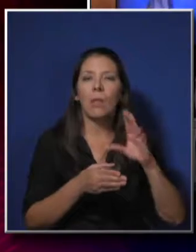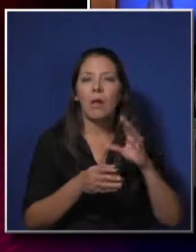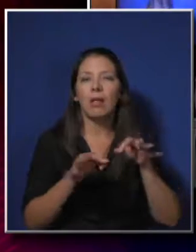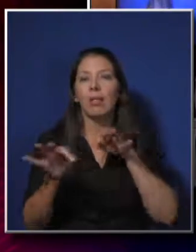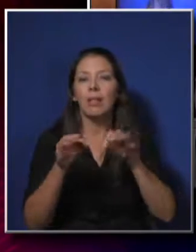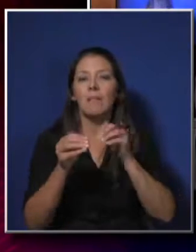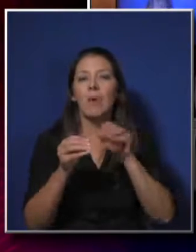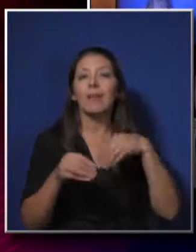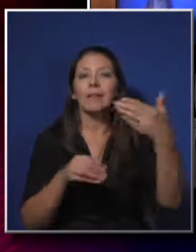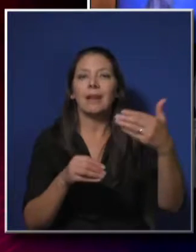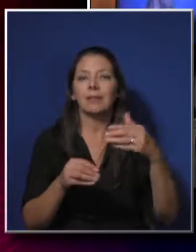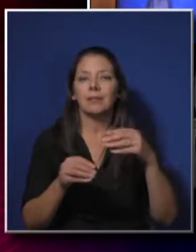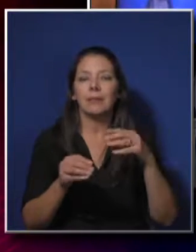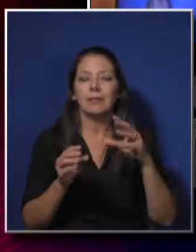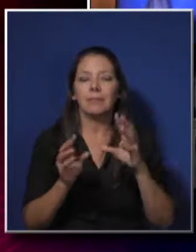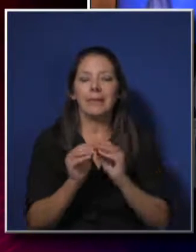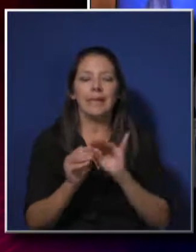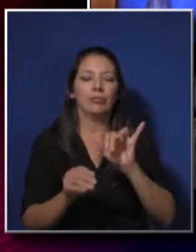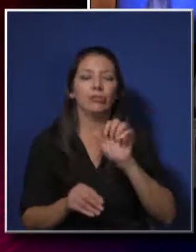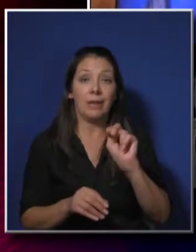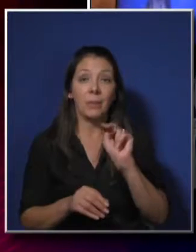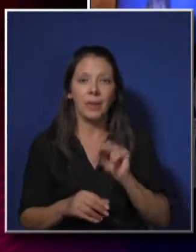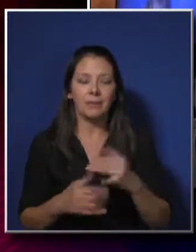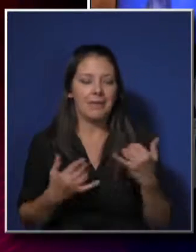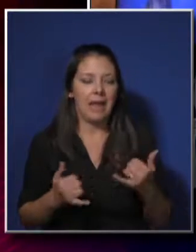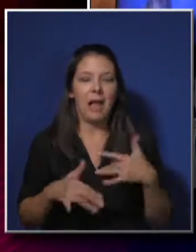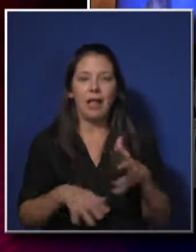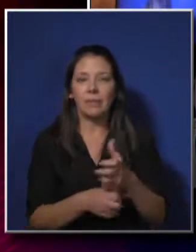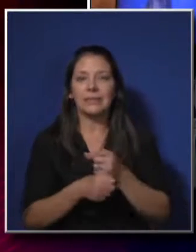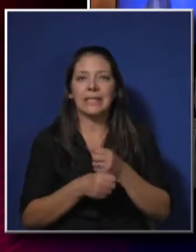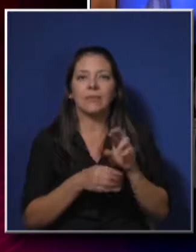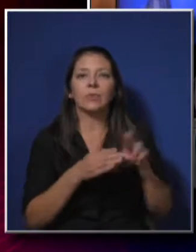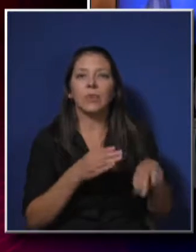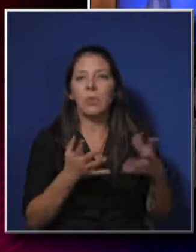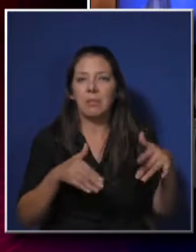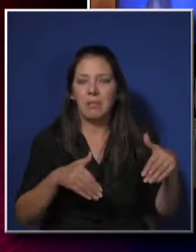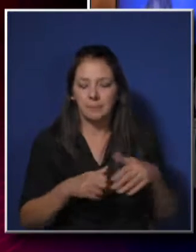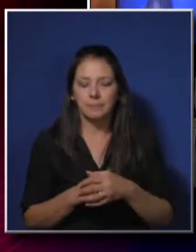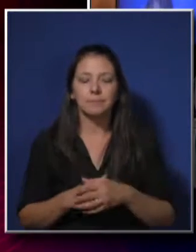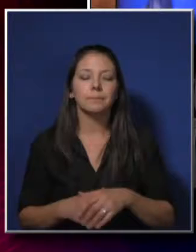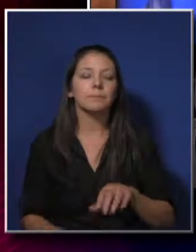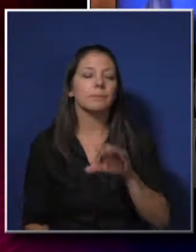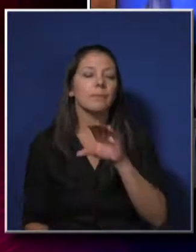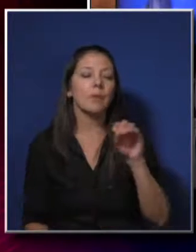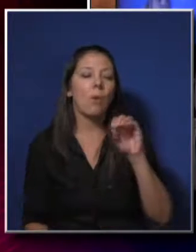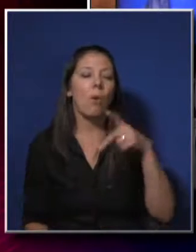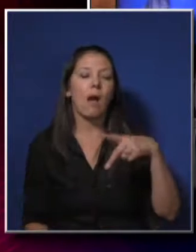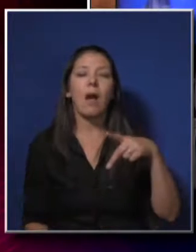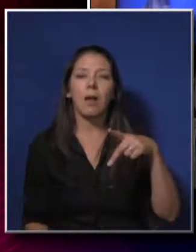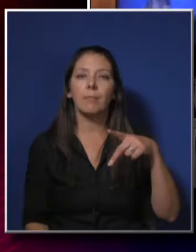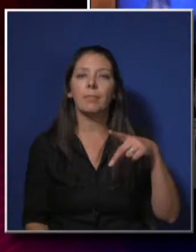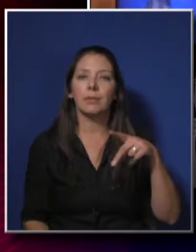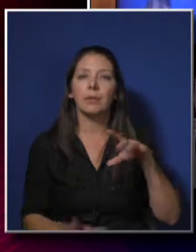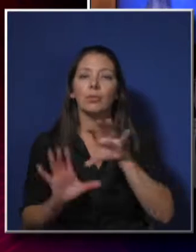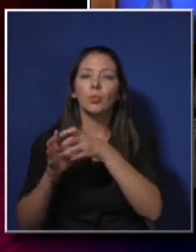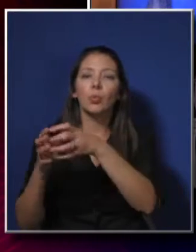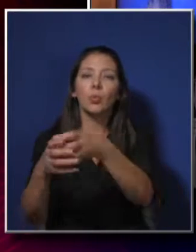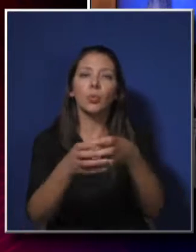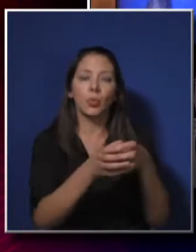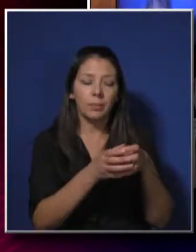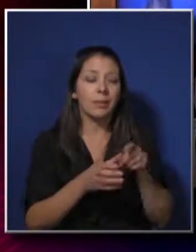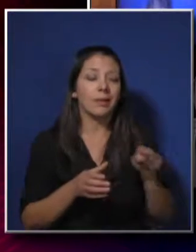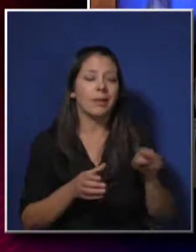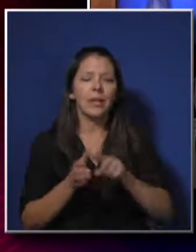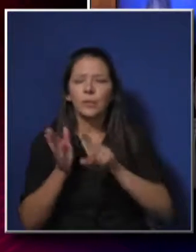that. Now for the cooperatives. Our cooperatives have been researching and looking